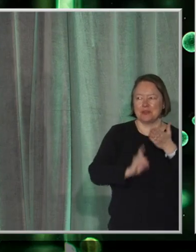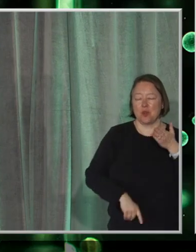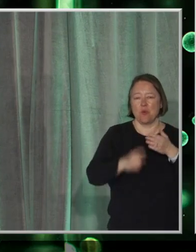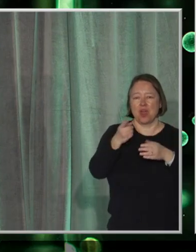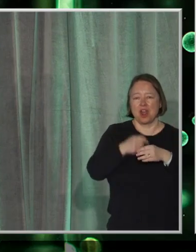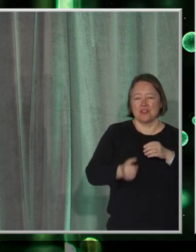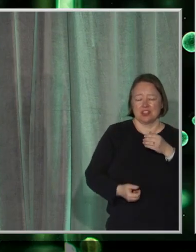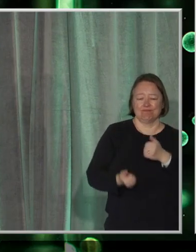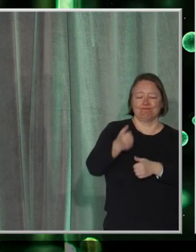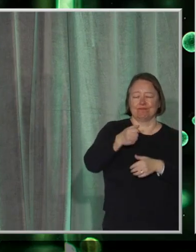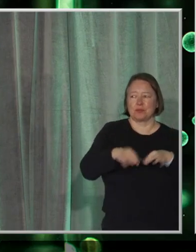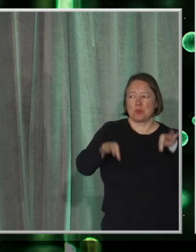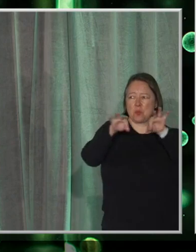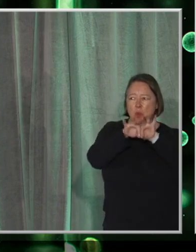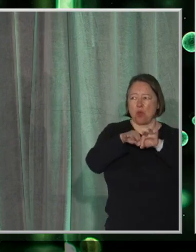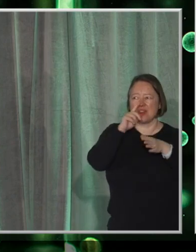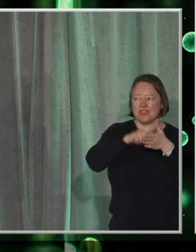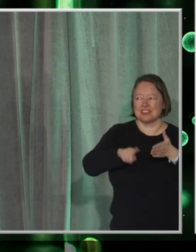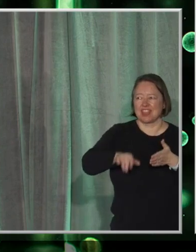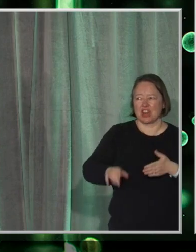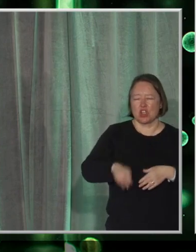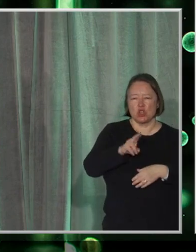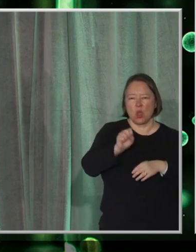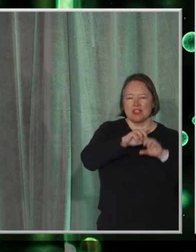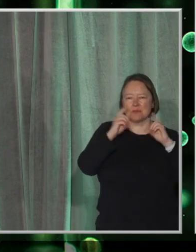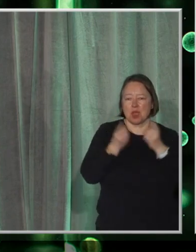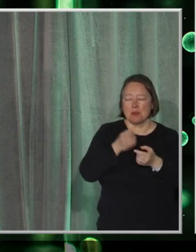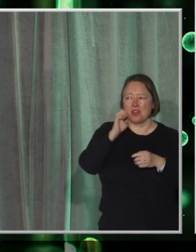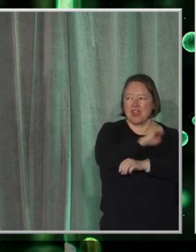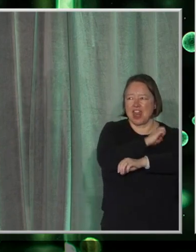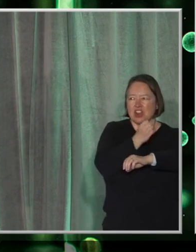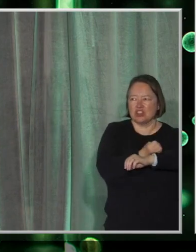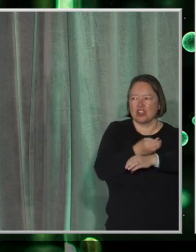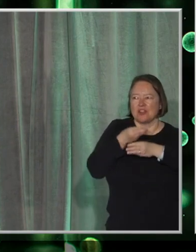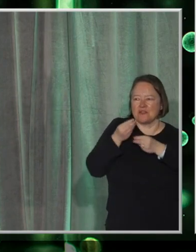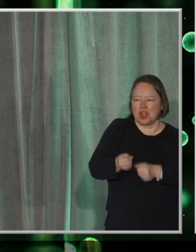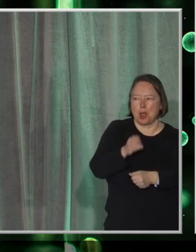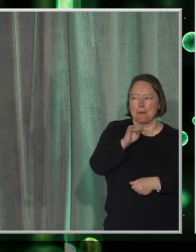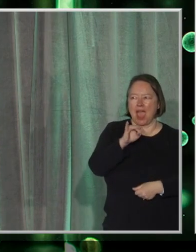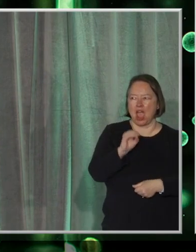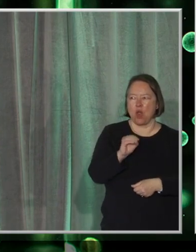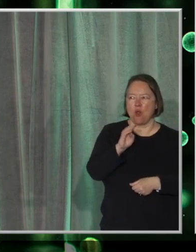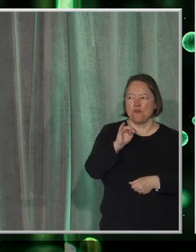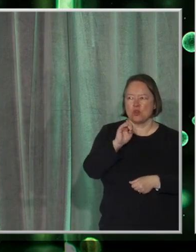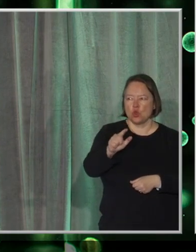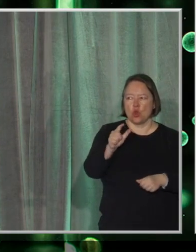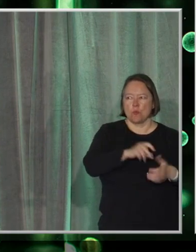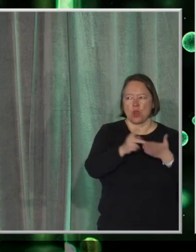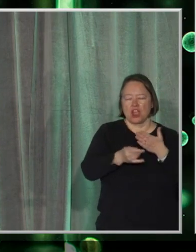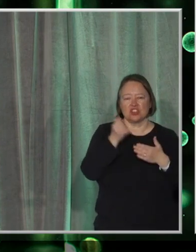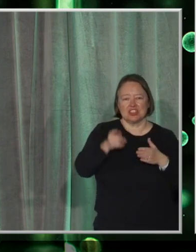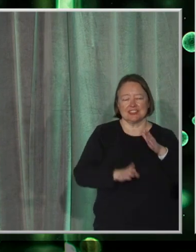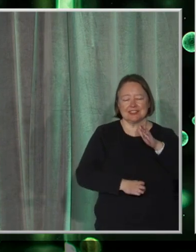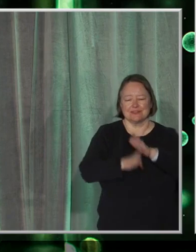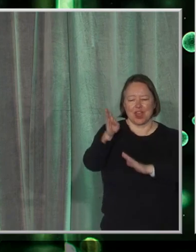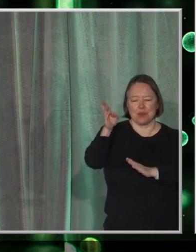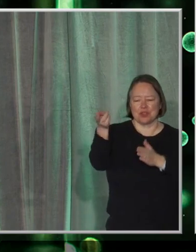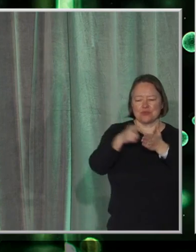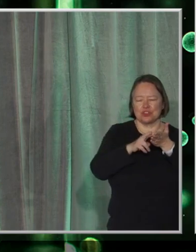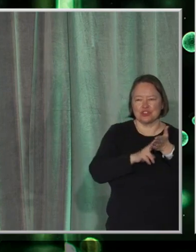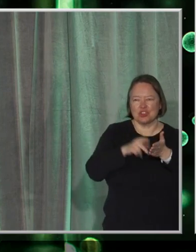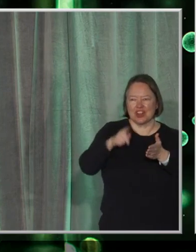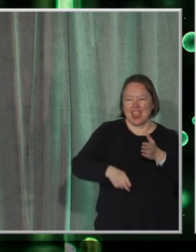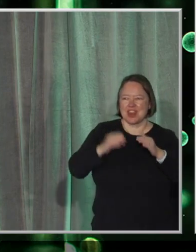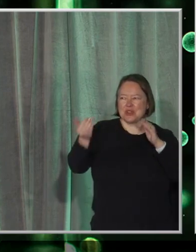of the principal investigators in the U.S. Department of Energy-funded biofuel project. He has developed, registered,